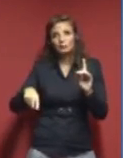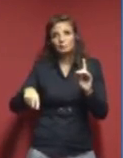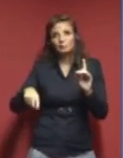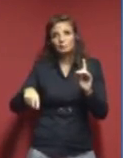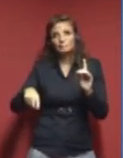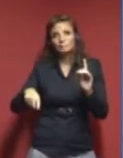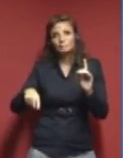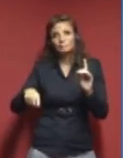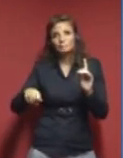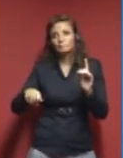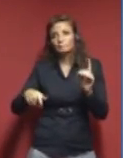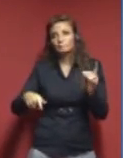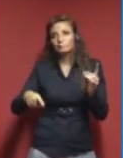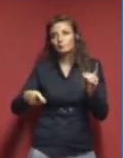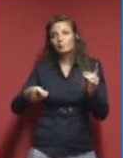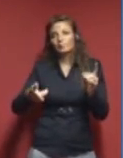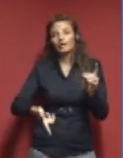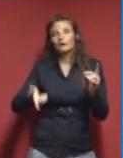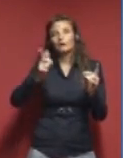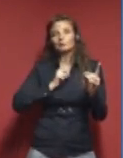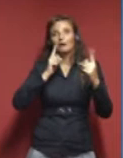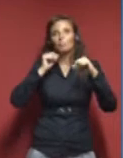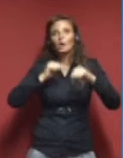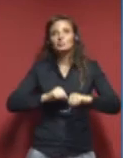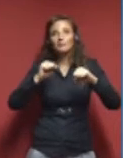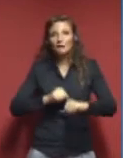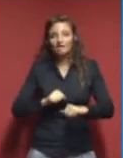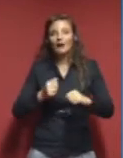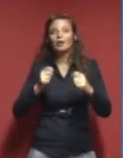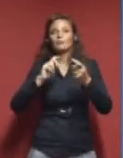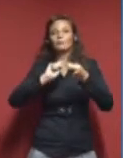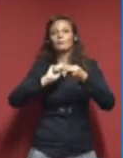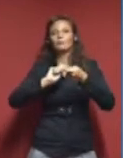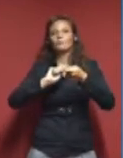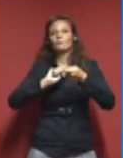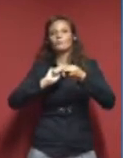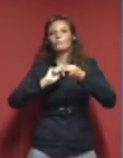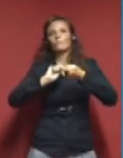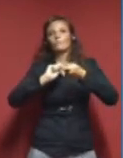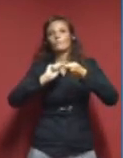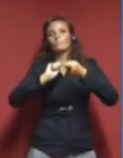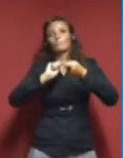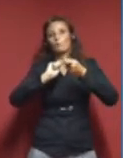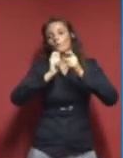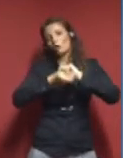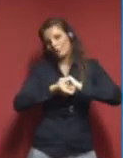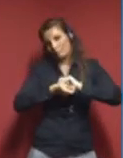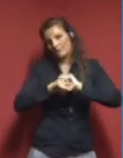the community and change it. And also, if you're a web developer, you can change the interface because it's based on web